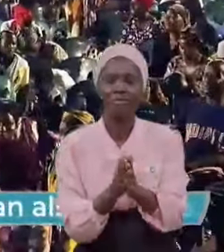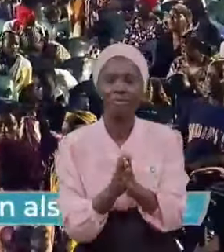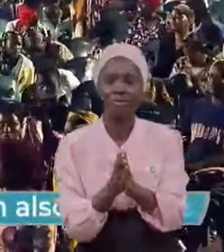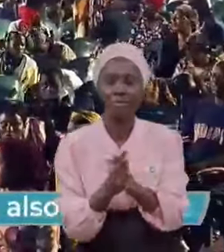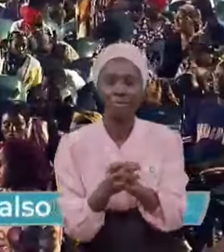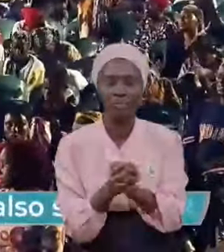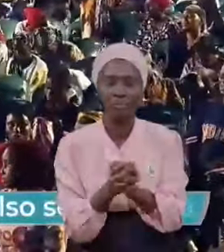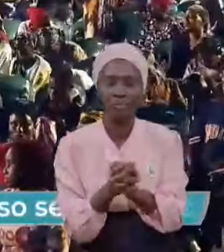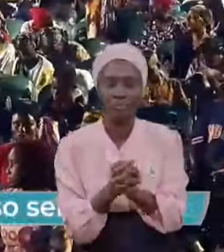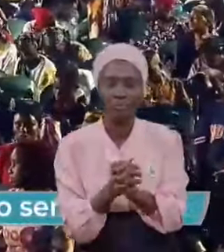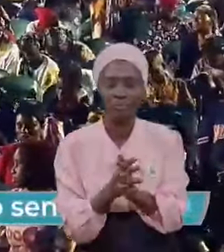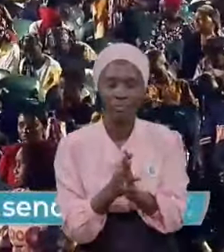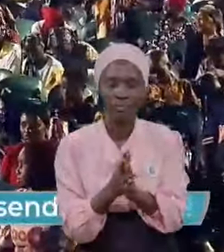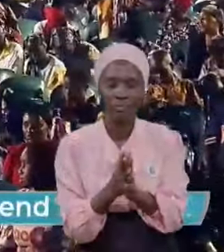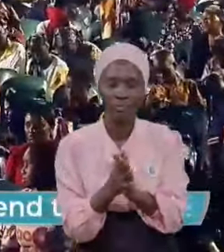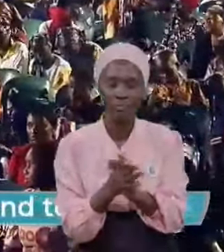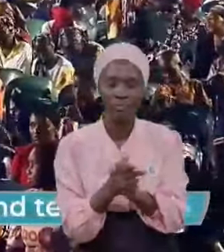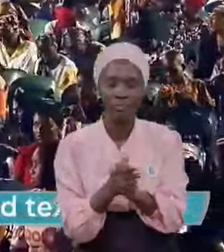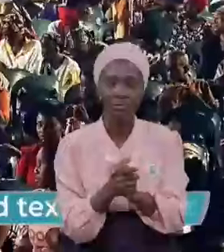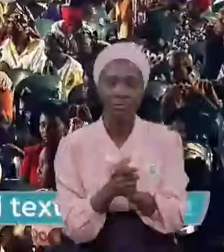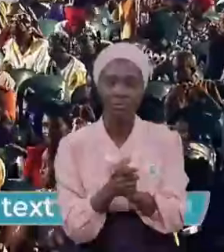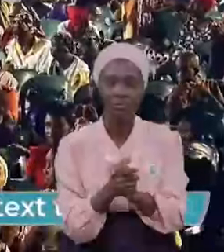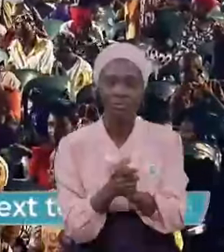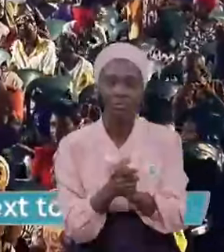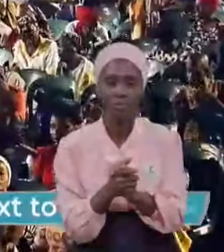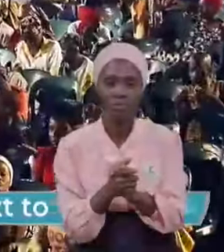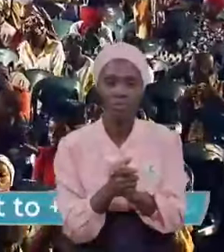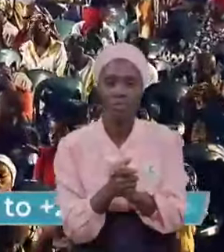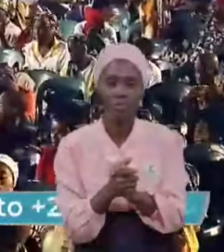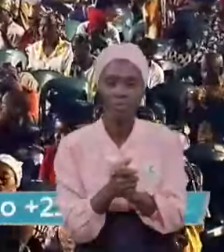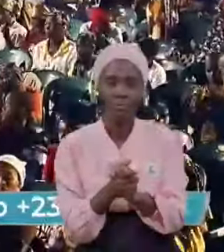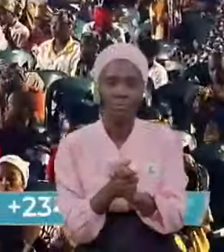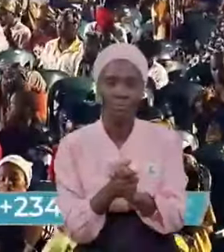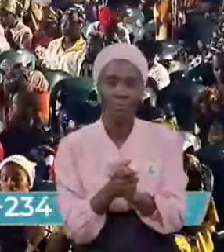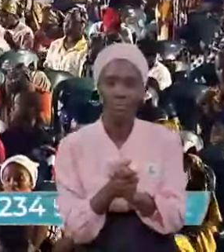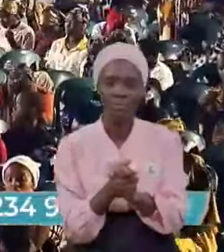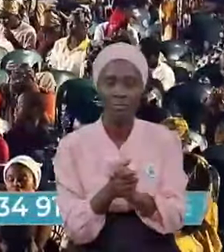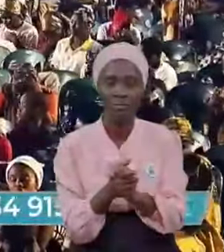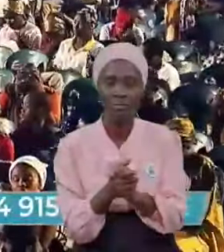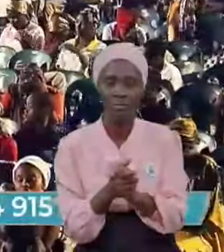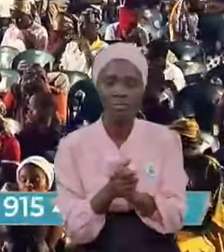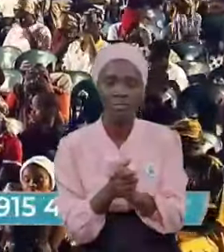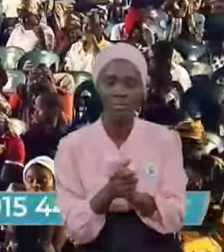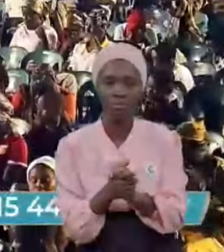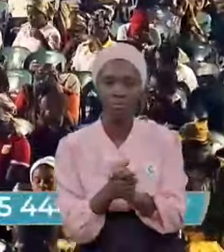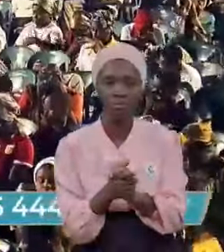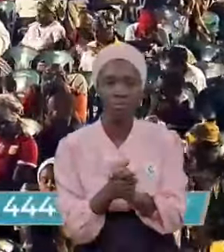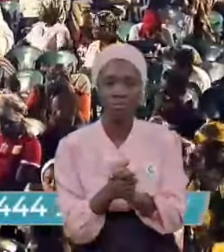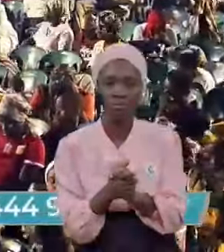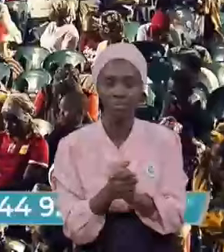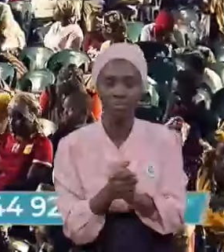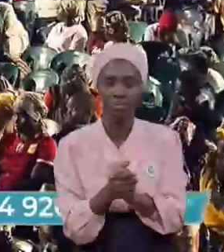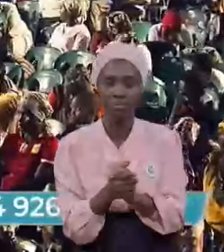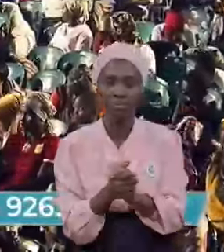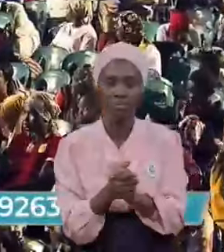Attend to those who have not been attended to at the far back. Make sure you get to them under the pavilion over